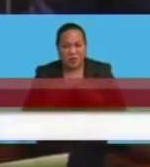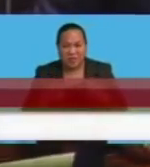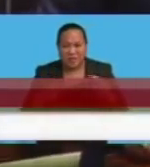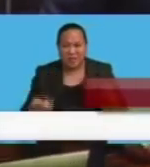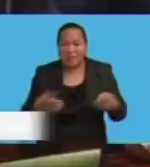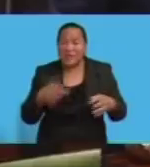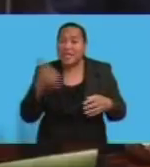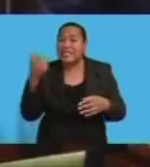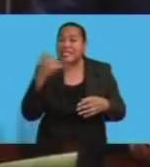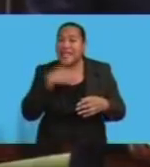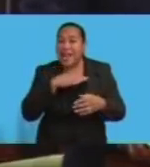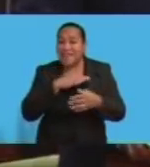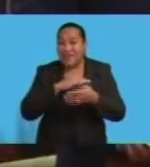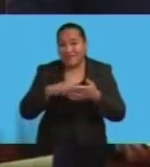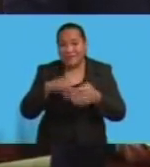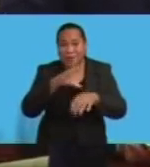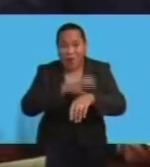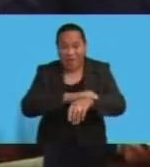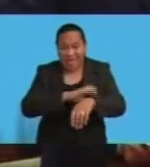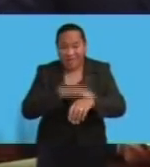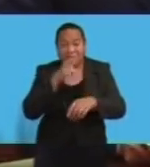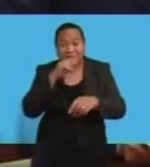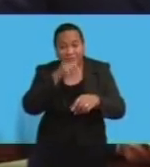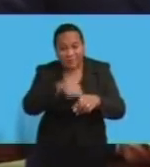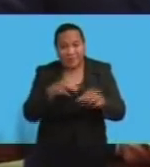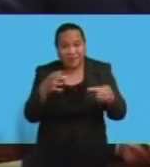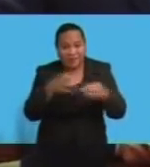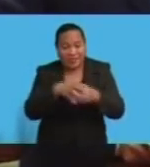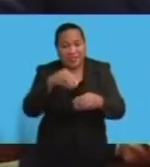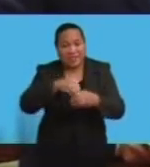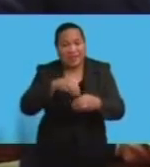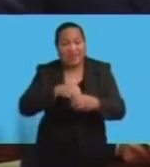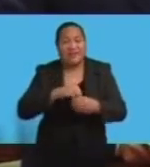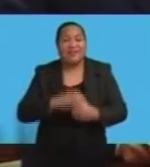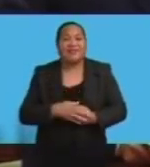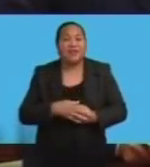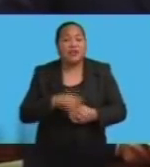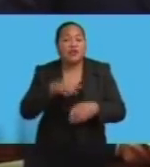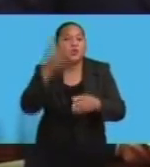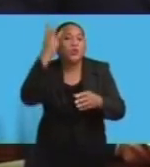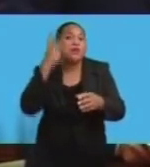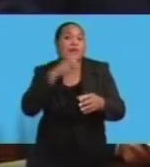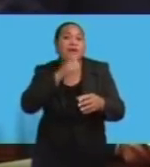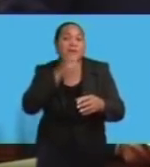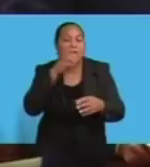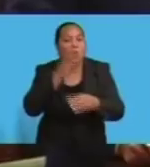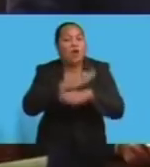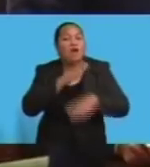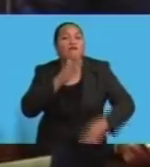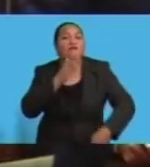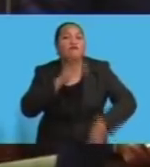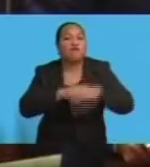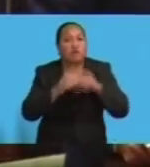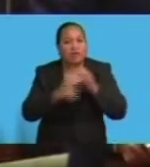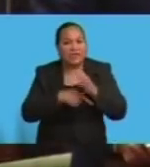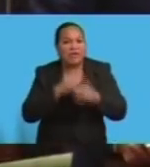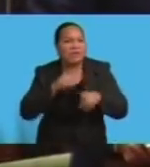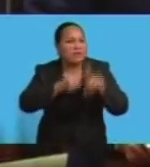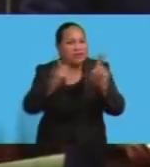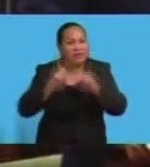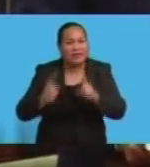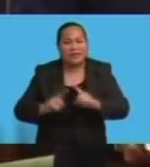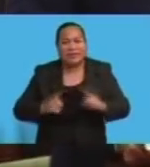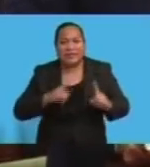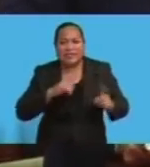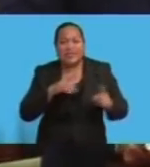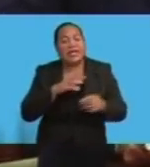to regularize over 600 special constables and other government wage earners within the force. These women and men are working full-time in the vast majority